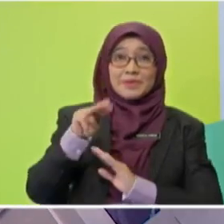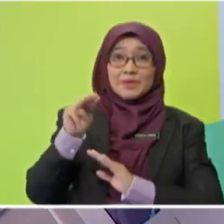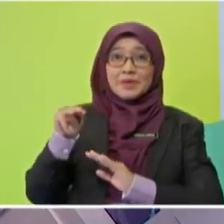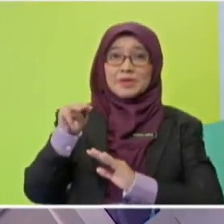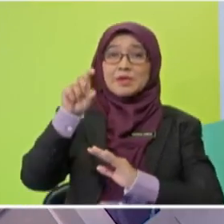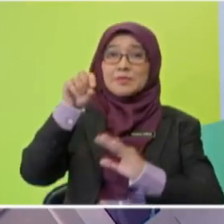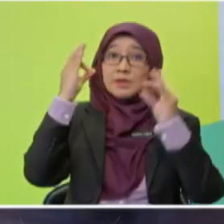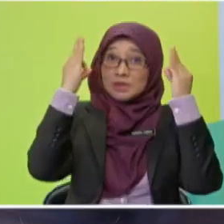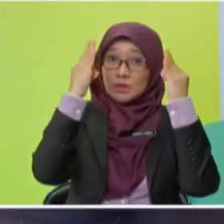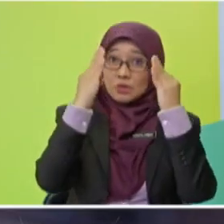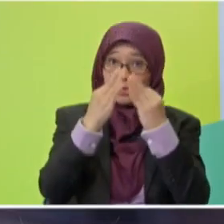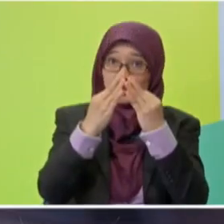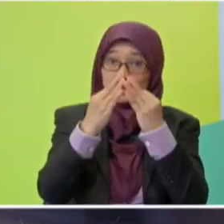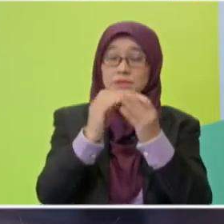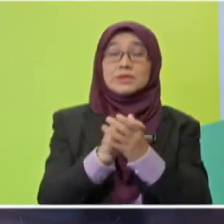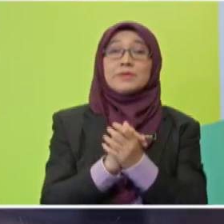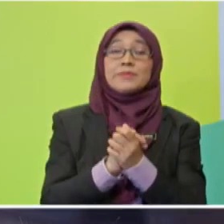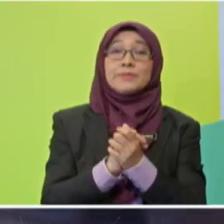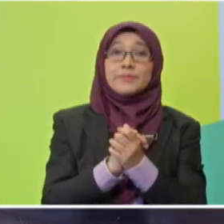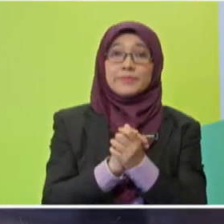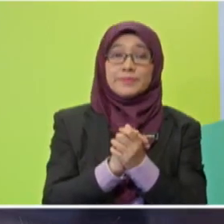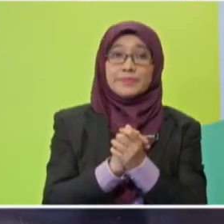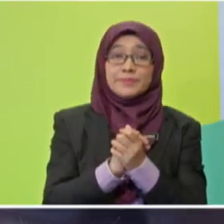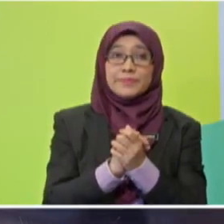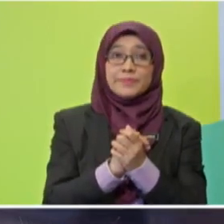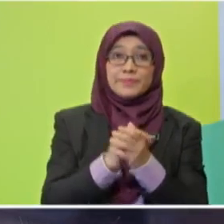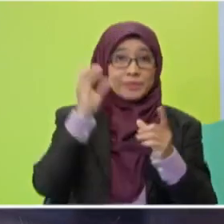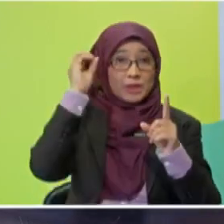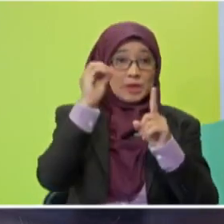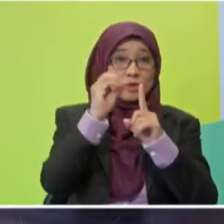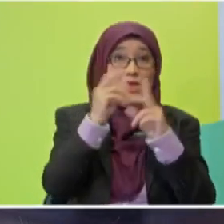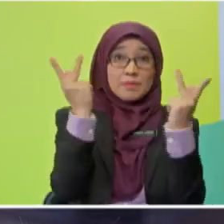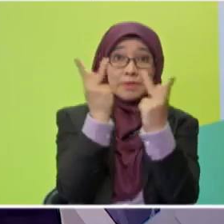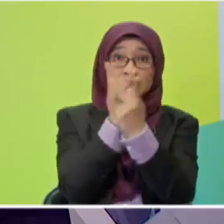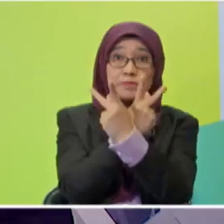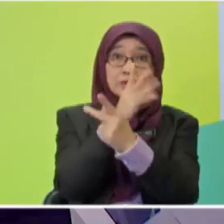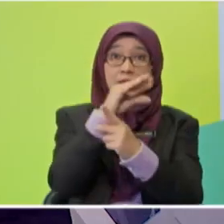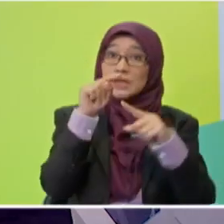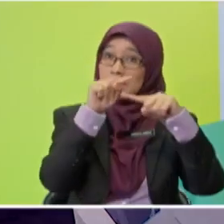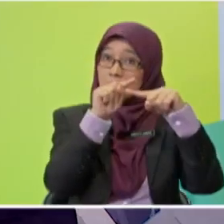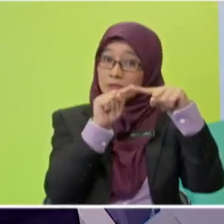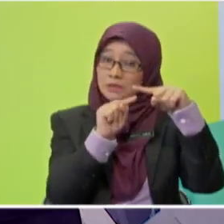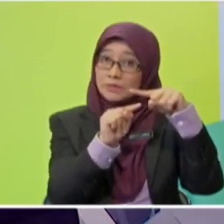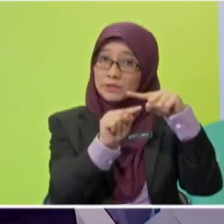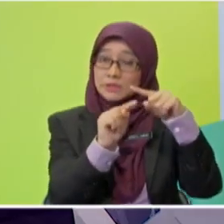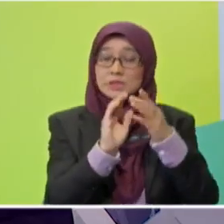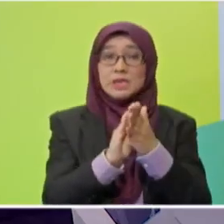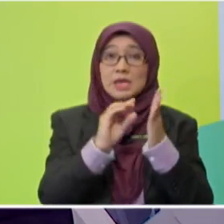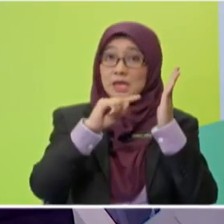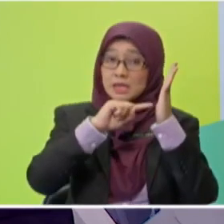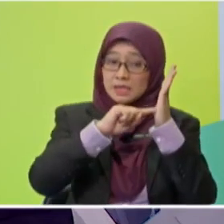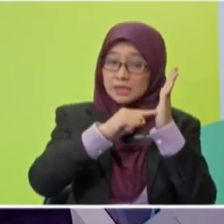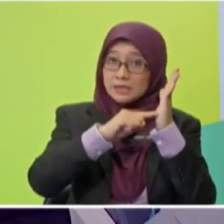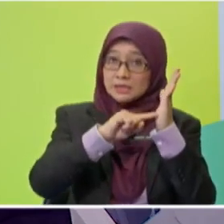Okay, focus. Okay. Okay. As what I say, today's objective is multiplying and division. Okay, we divide the decimal numbers.